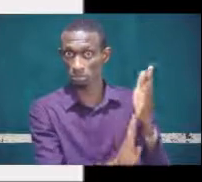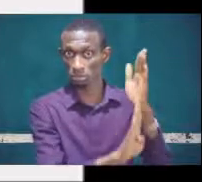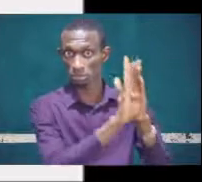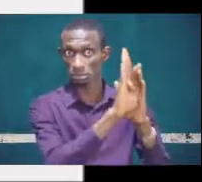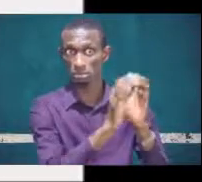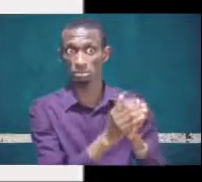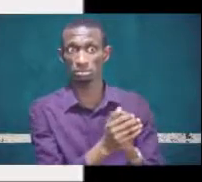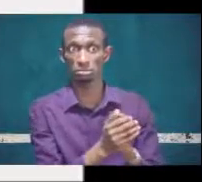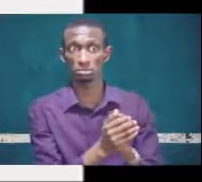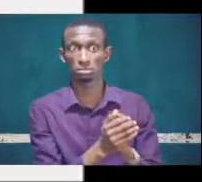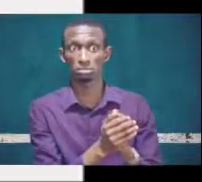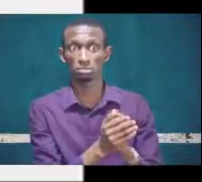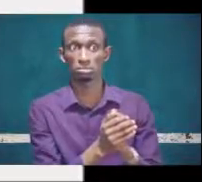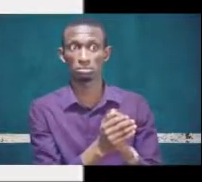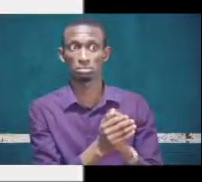sales.